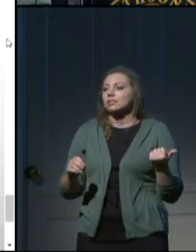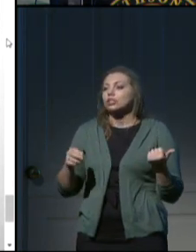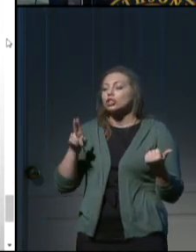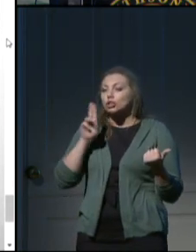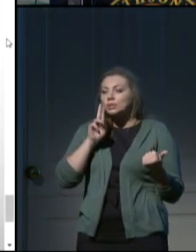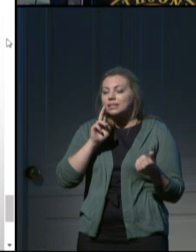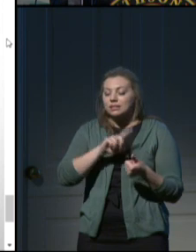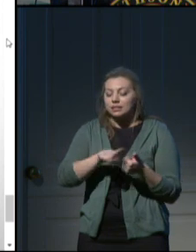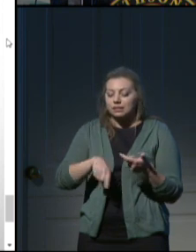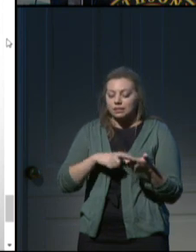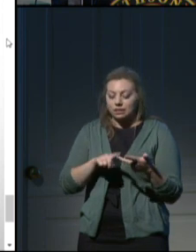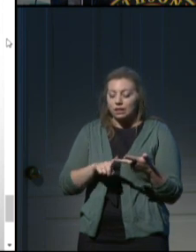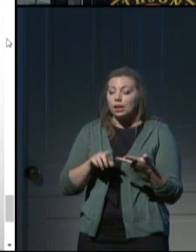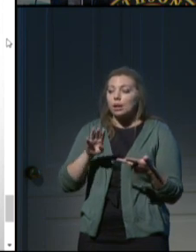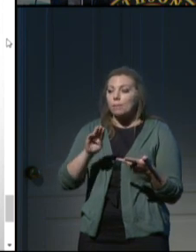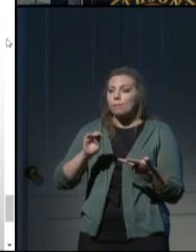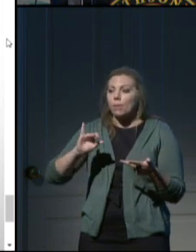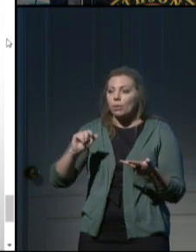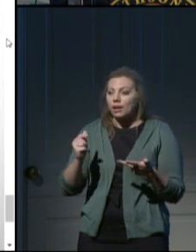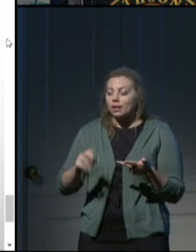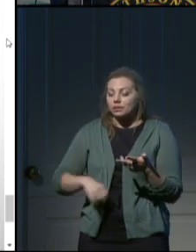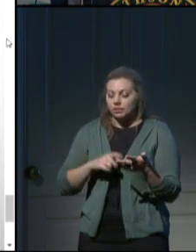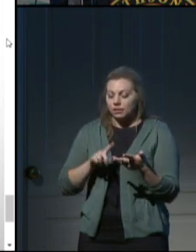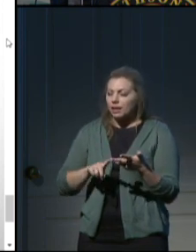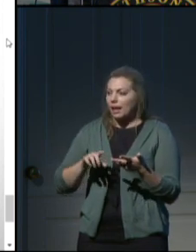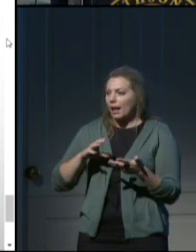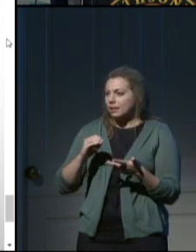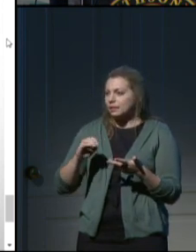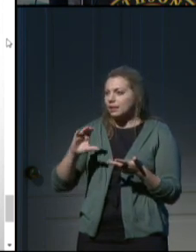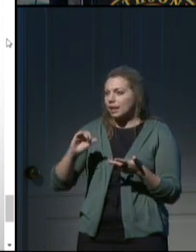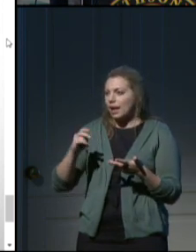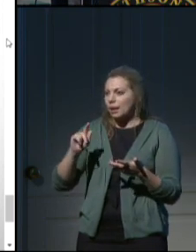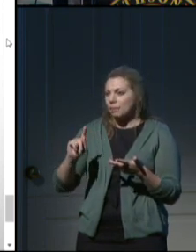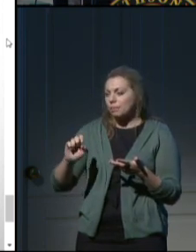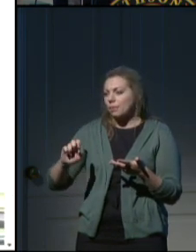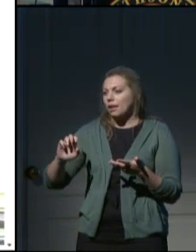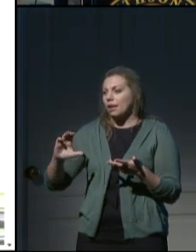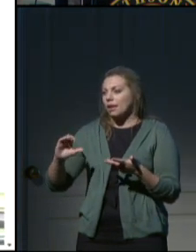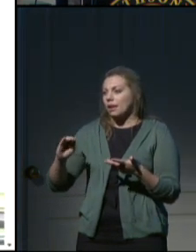at Boeing and in Cape Canaveral, I think it was? I think so. Kennedy Space Center.